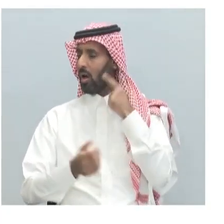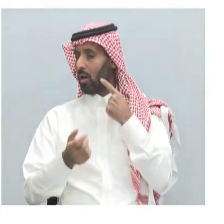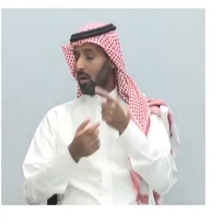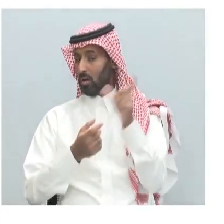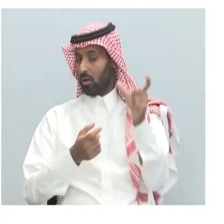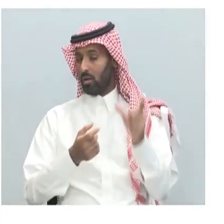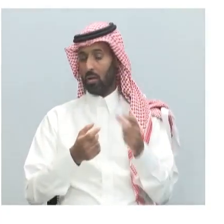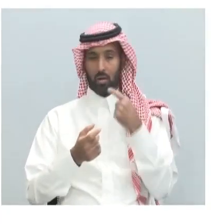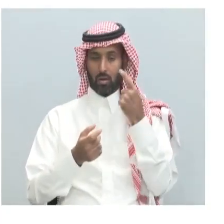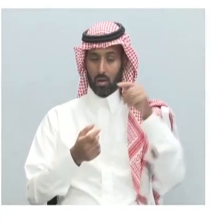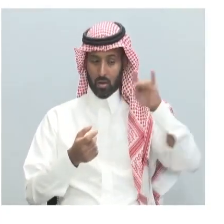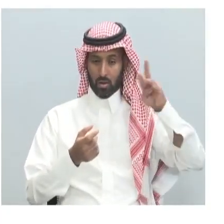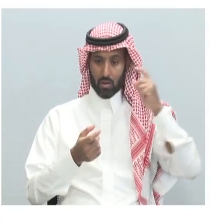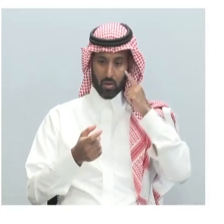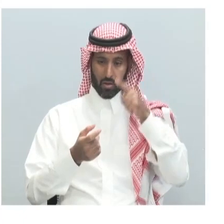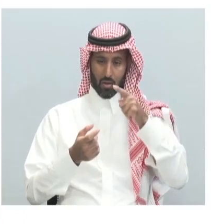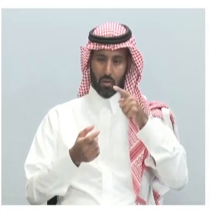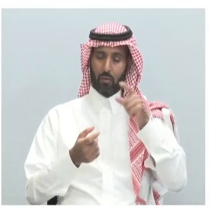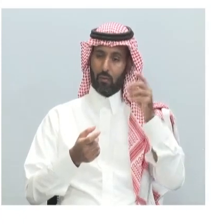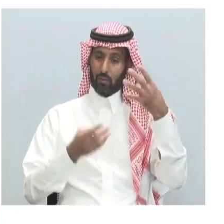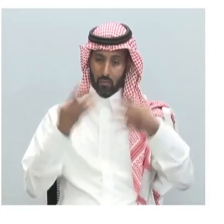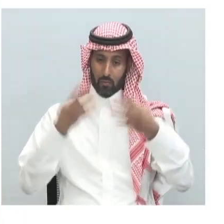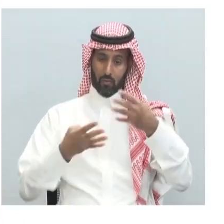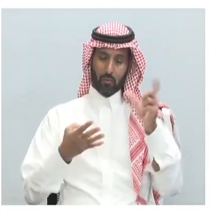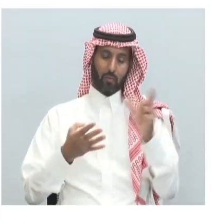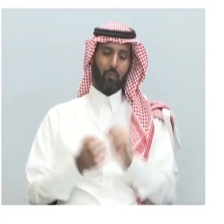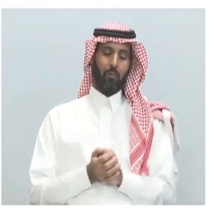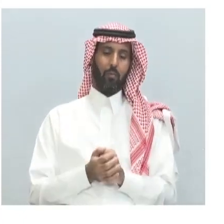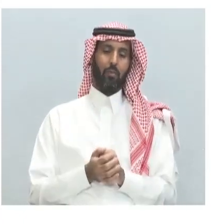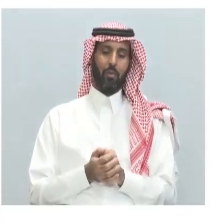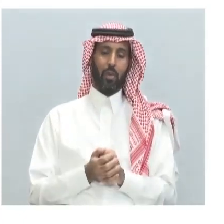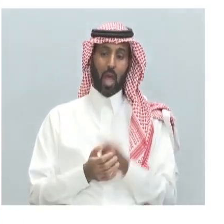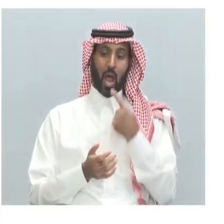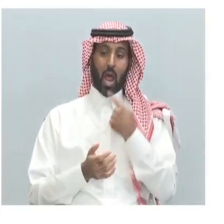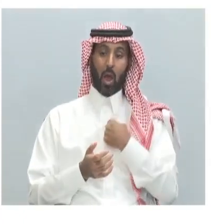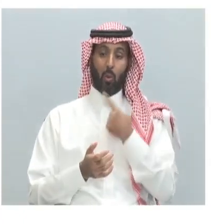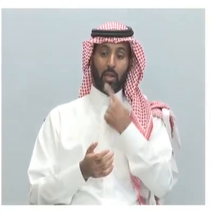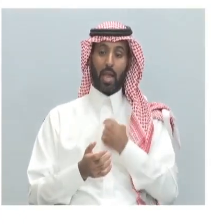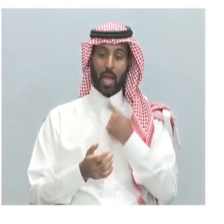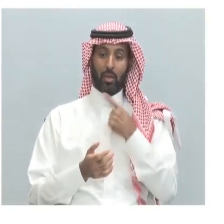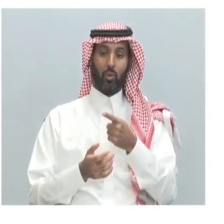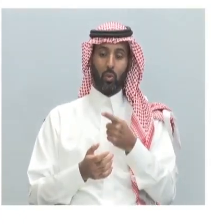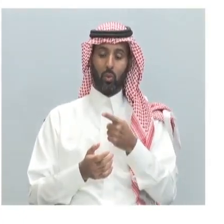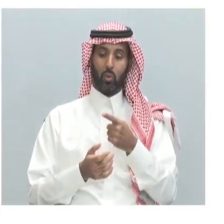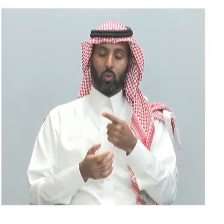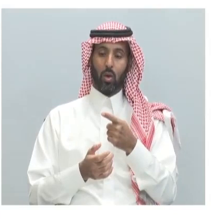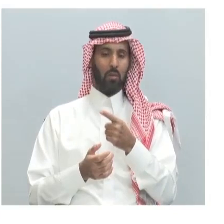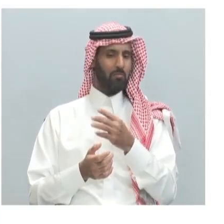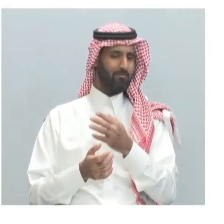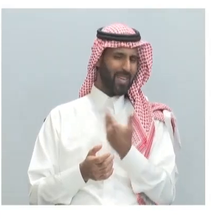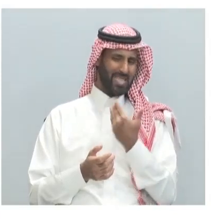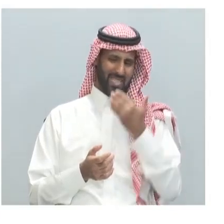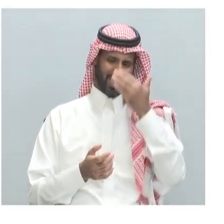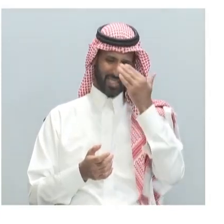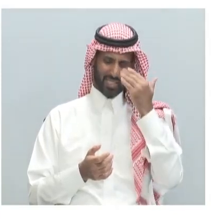parts. Okay, then chant. Okay, now we have I'd like to, but. I'd like to, but.